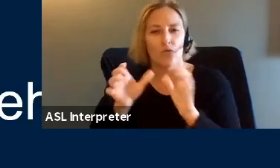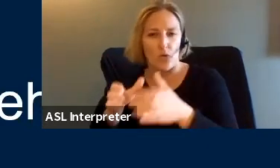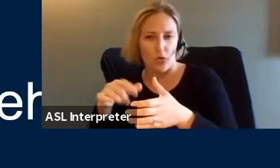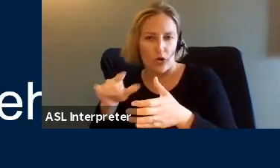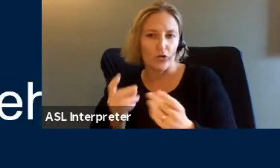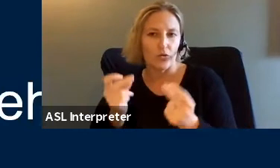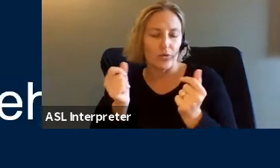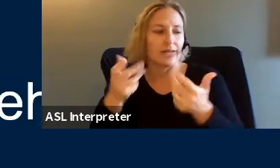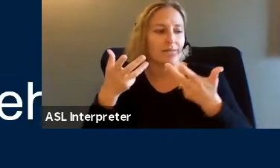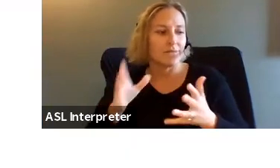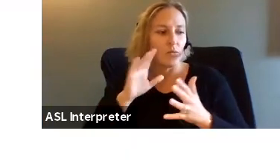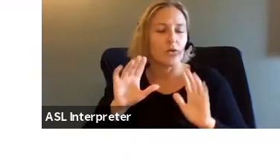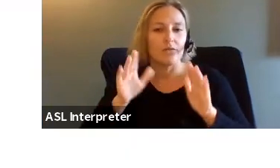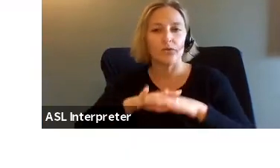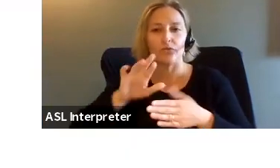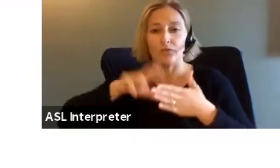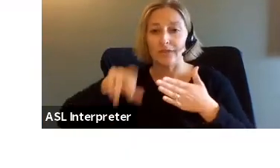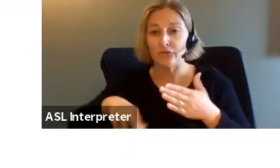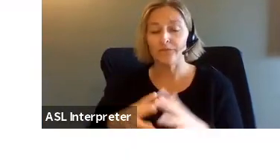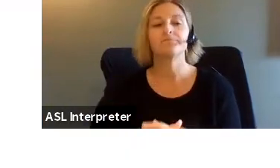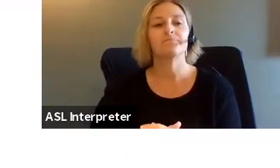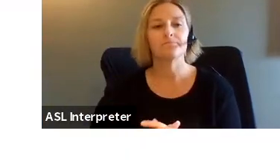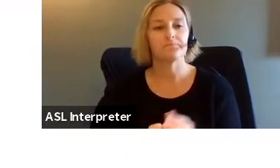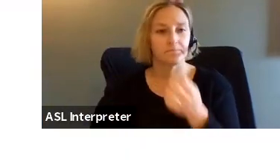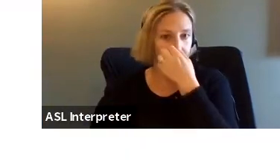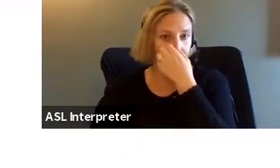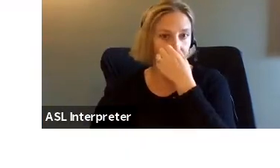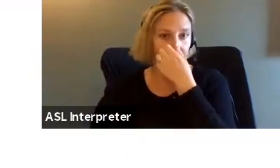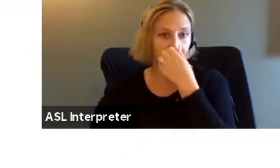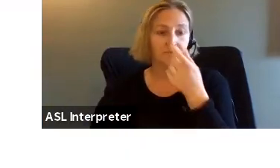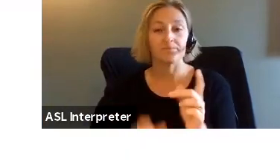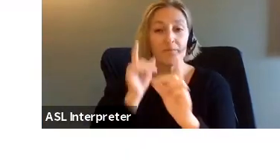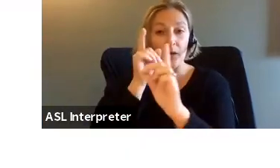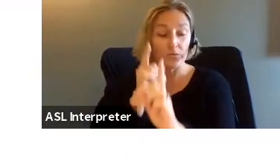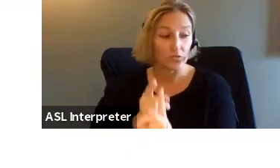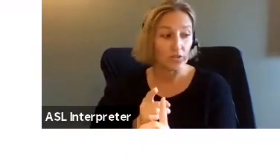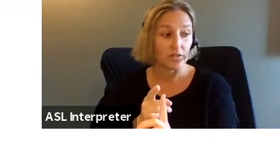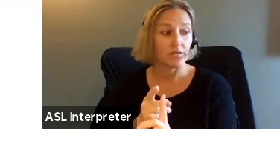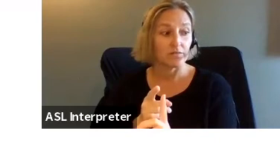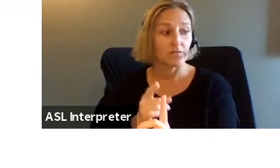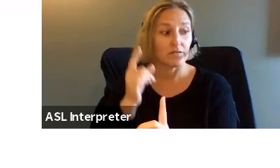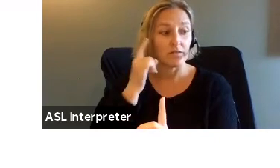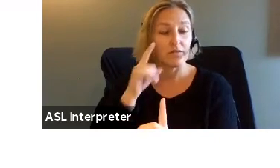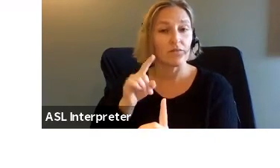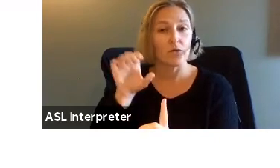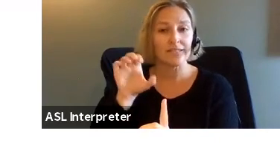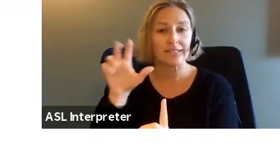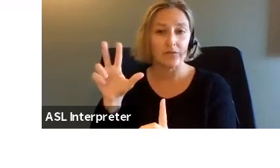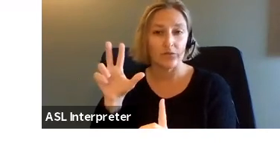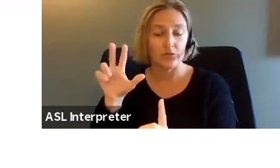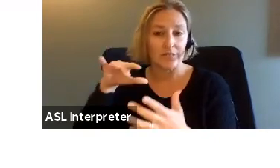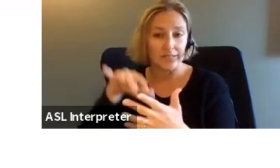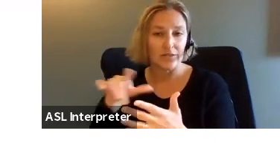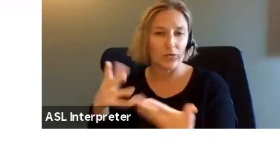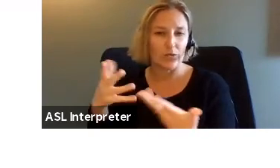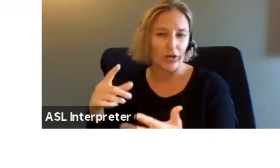on the results. Next slide, please. So the objectives of the C3 study, as you heard from Lauren,